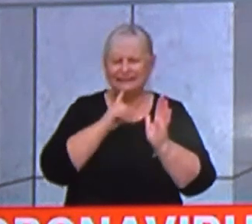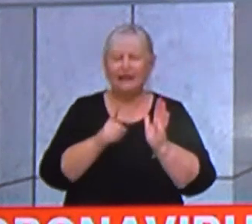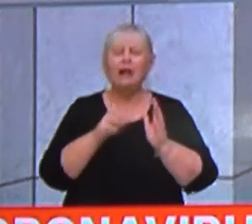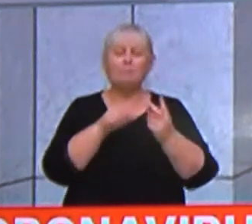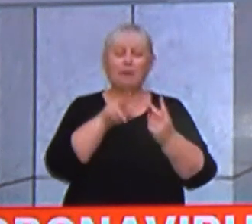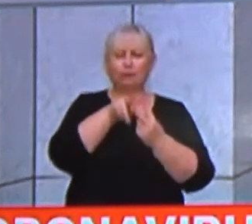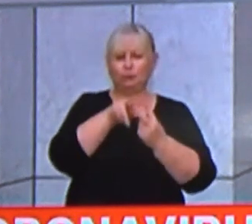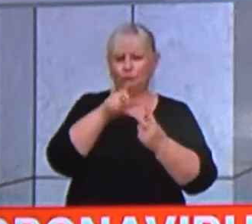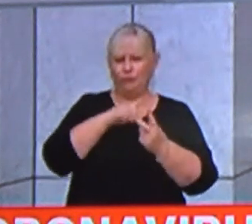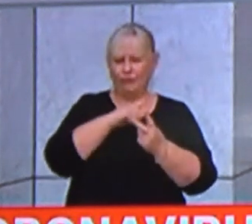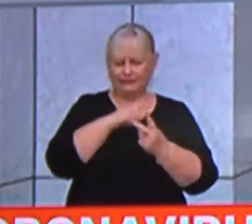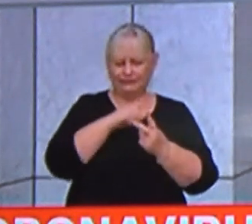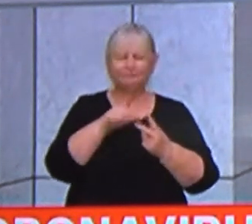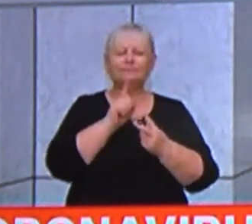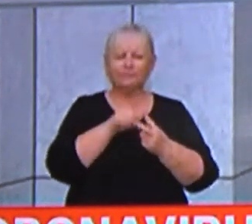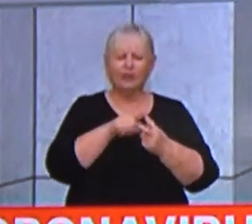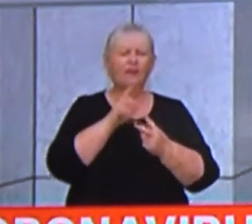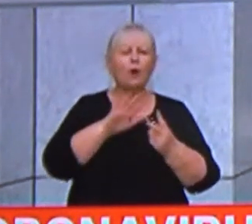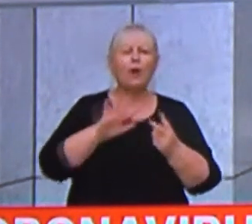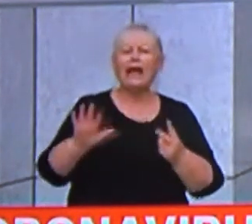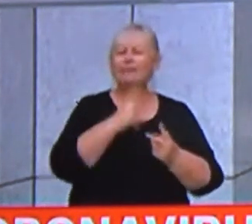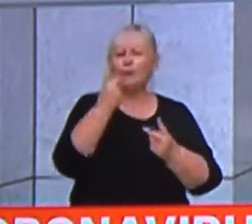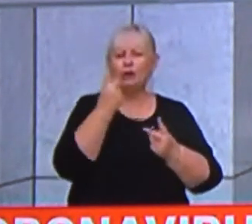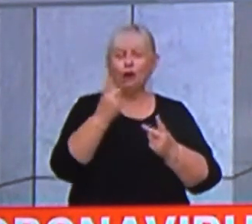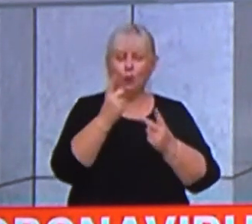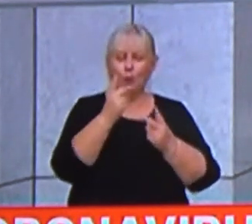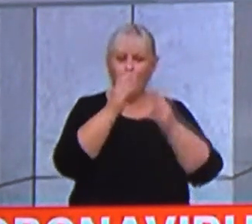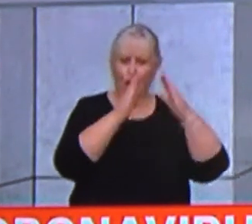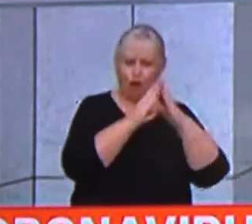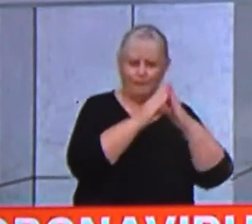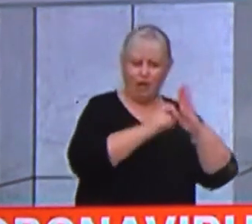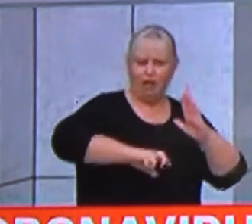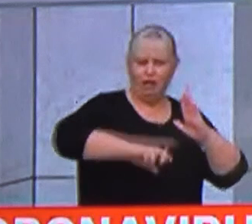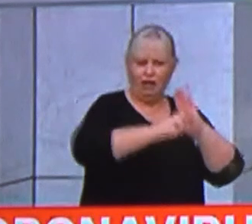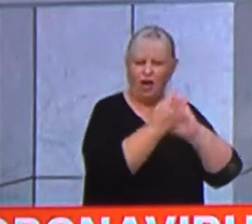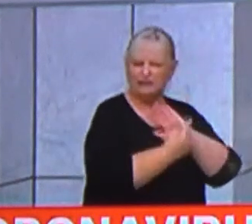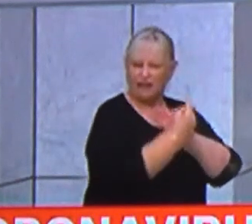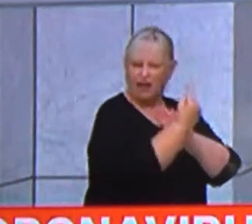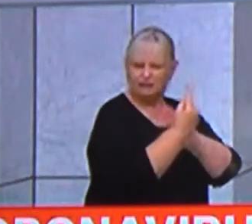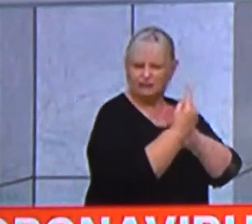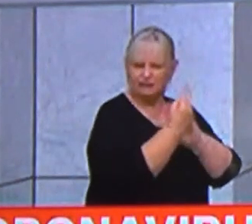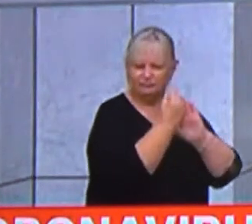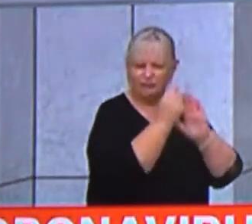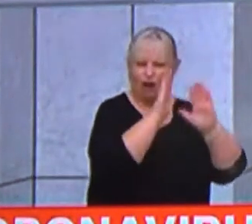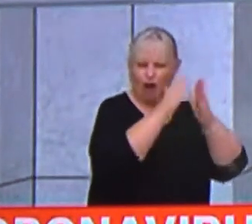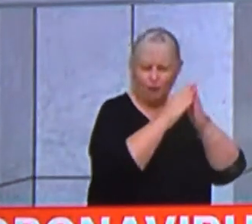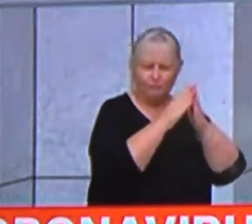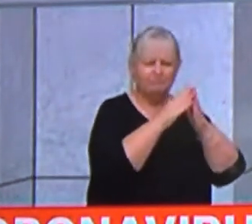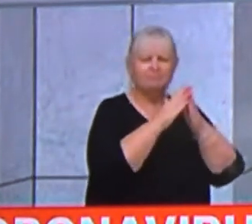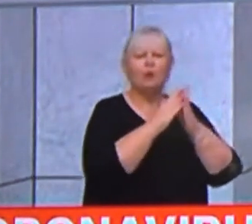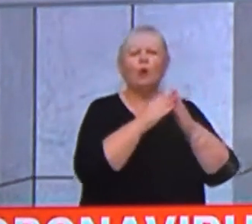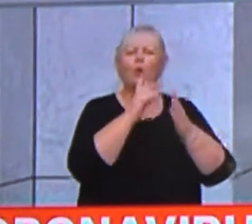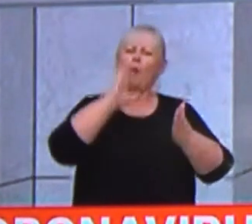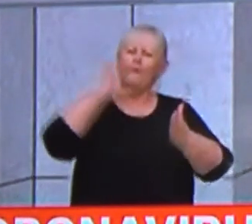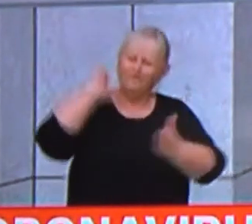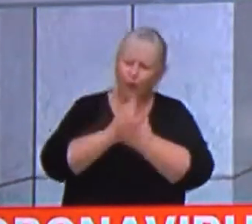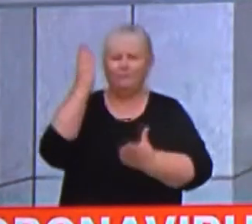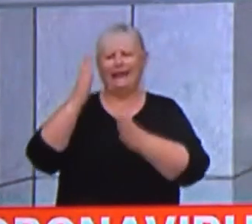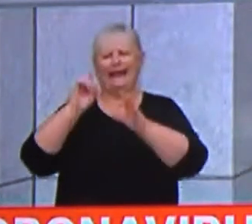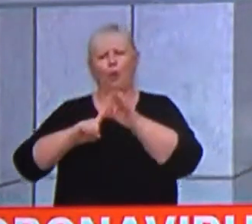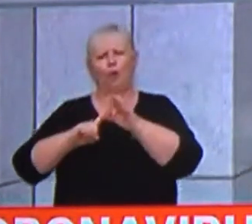aren't, you have to take these measures because these are about saving lives. They're not about convenience or inconvenience, they're about saving